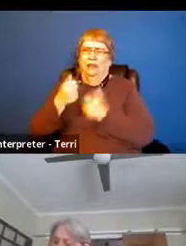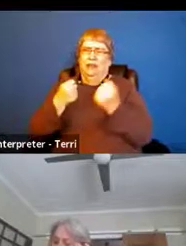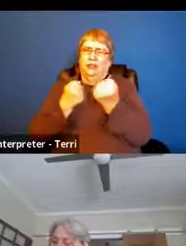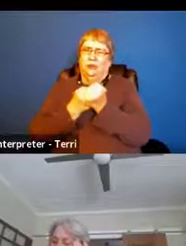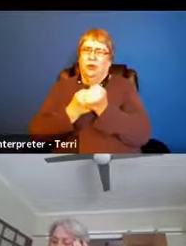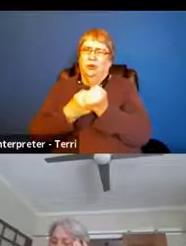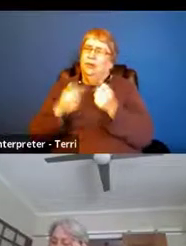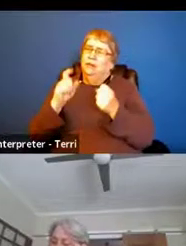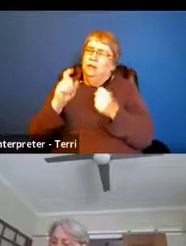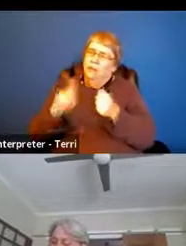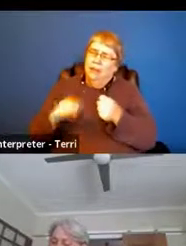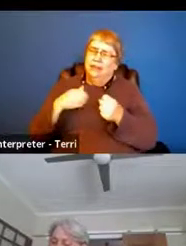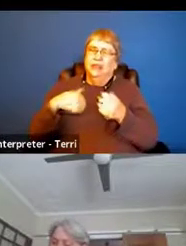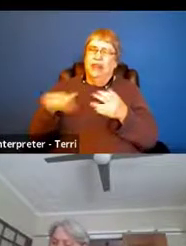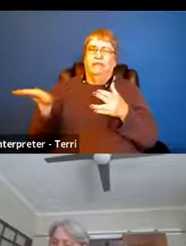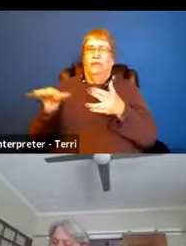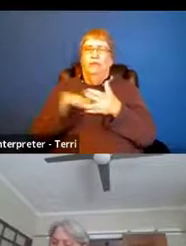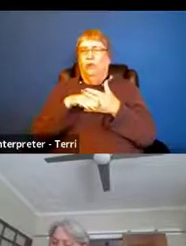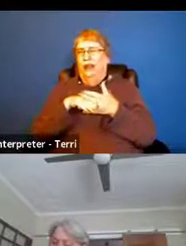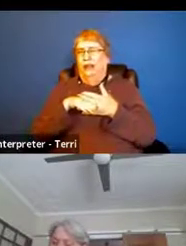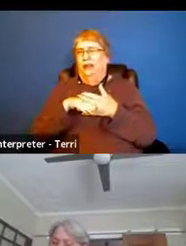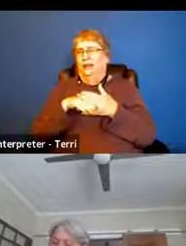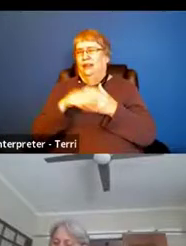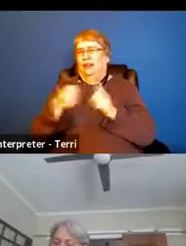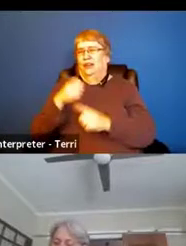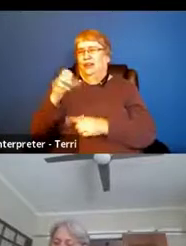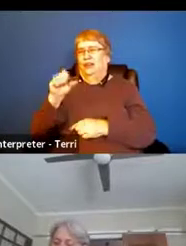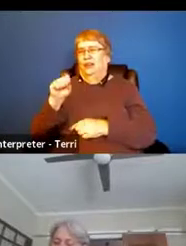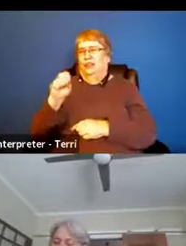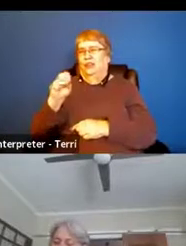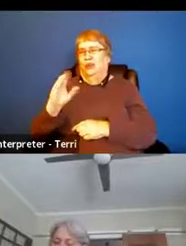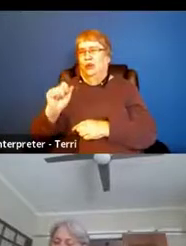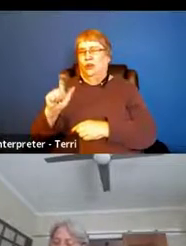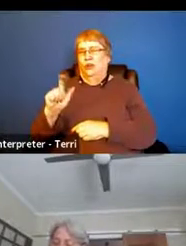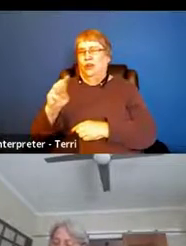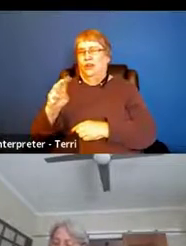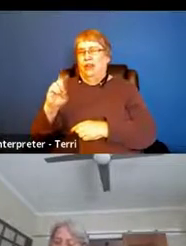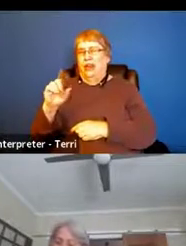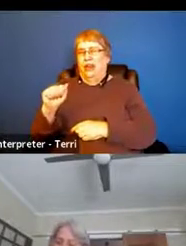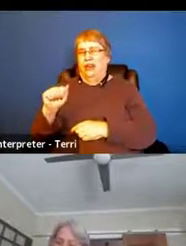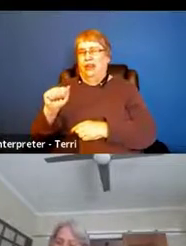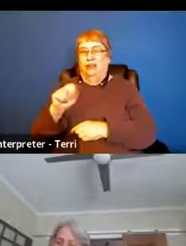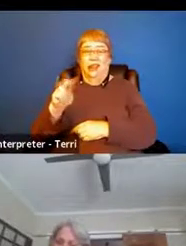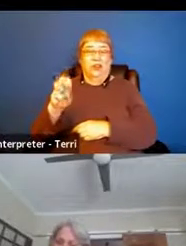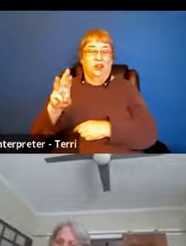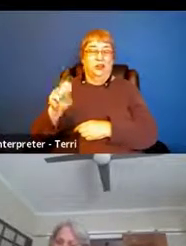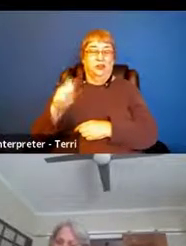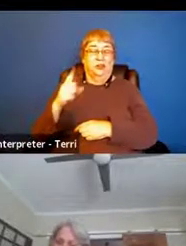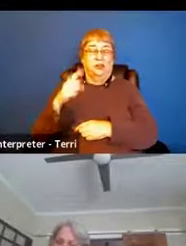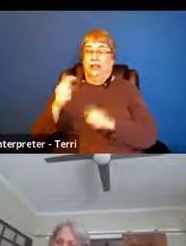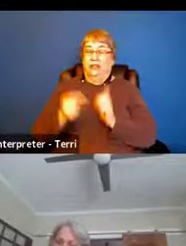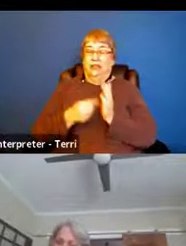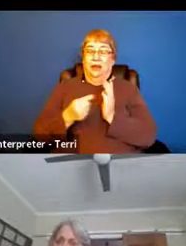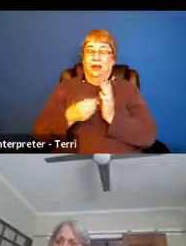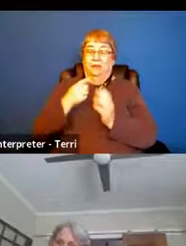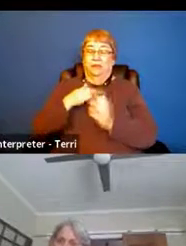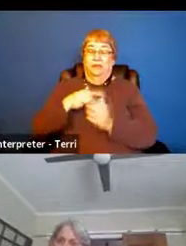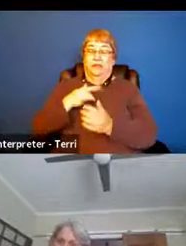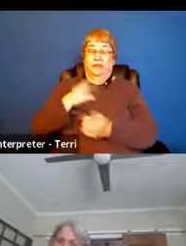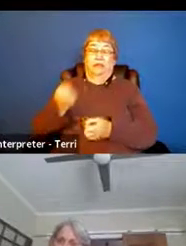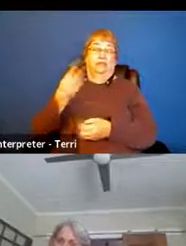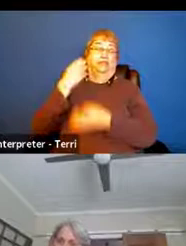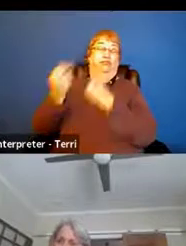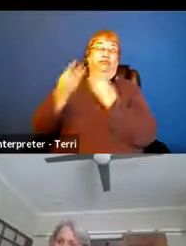breaks sometimes from social media and the news and things like that, because I also think we can get sort of bombarded a